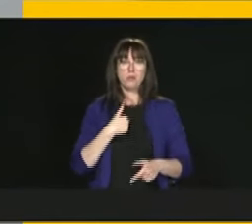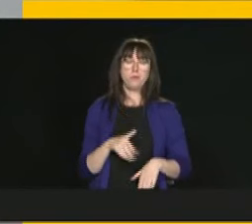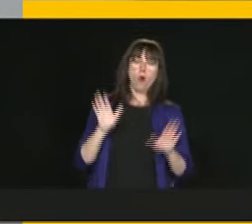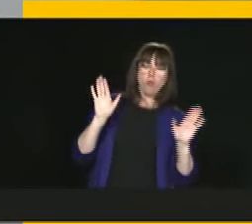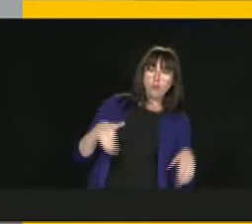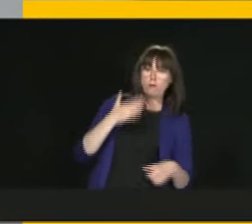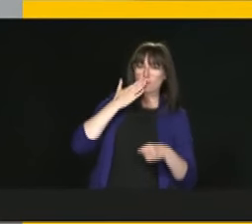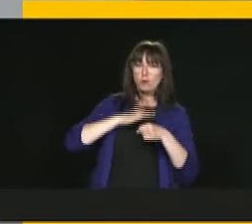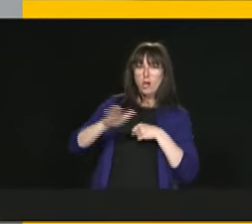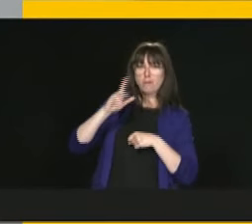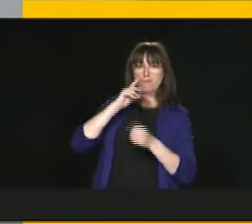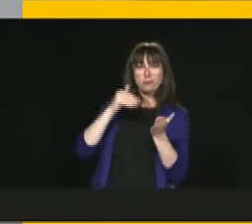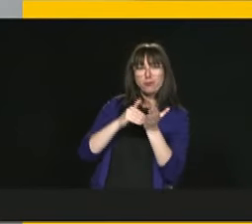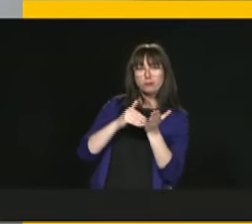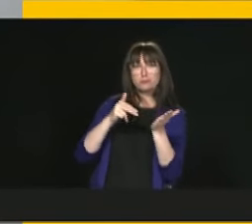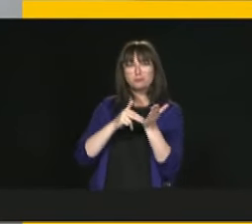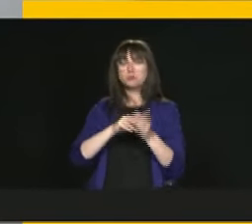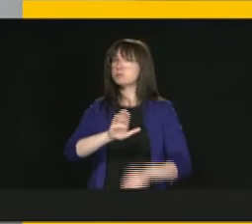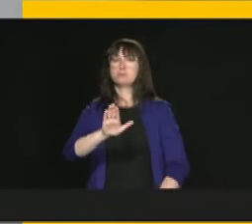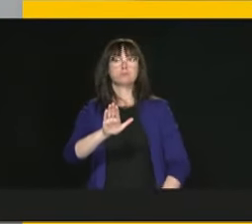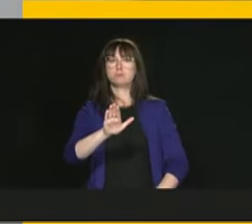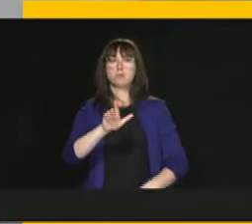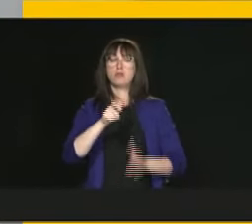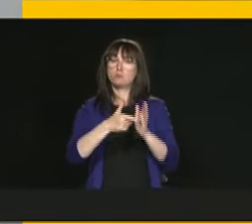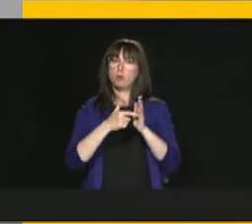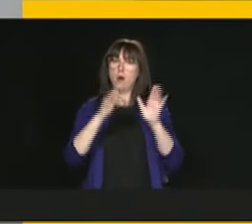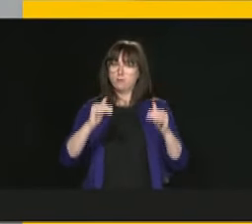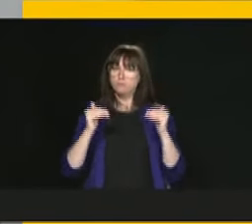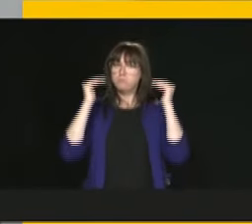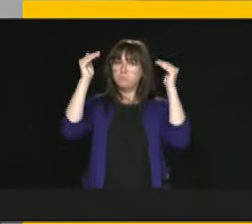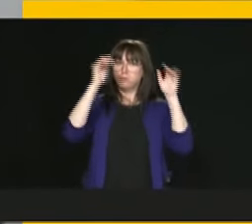and protection for our healthcare workers.